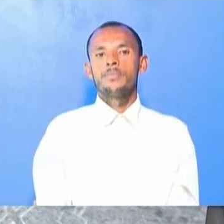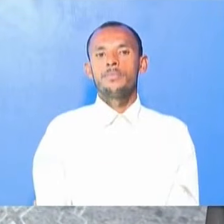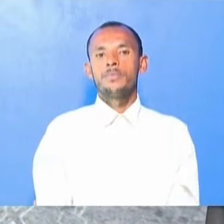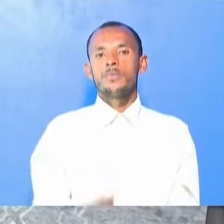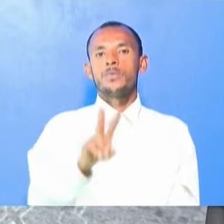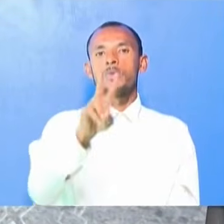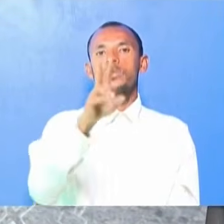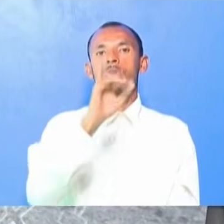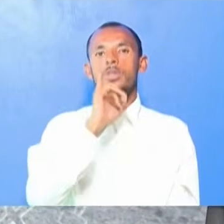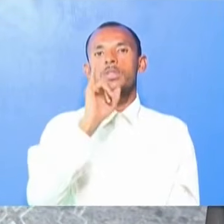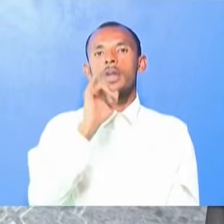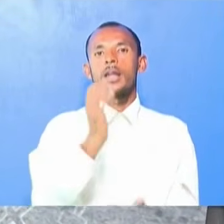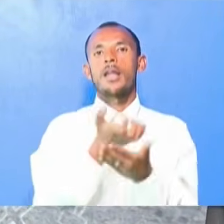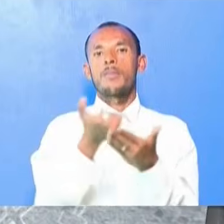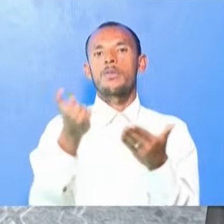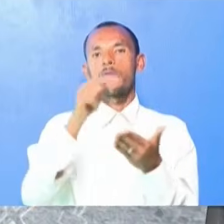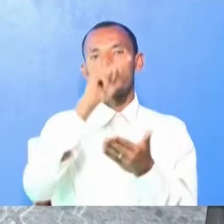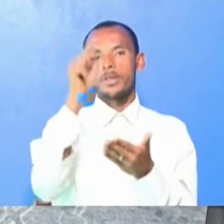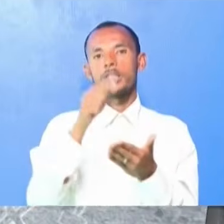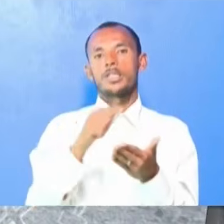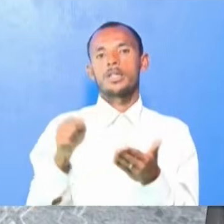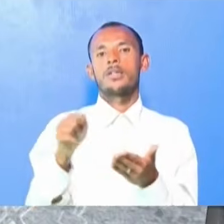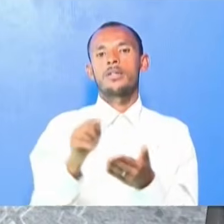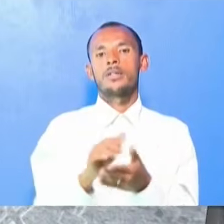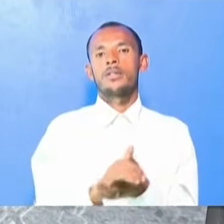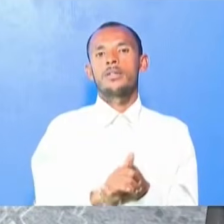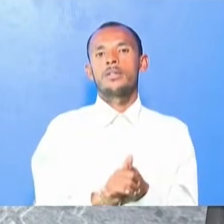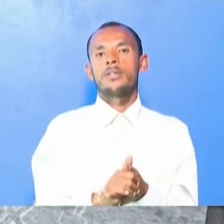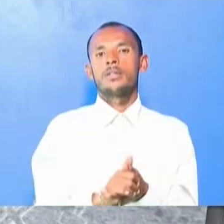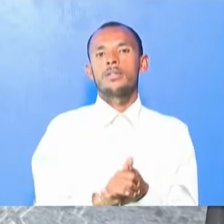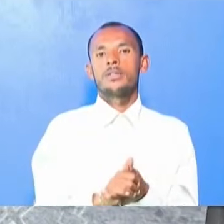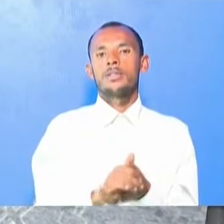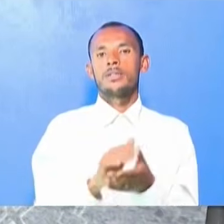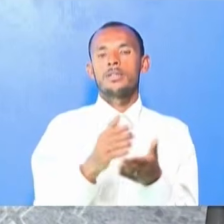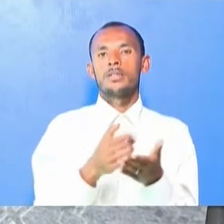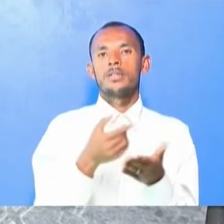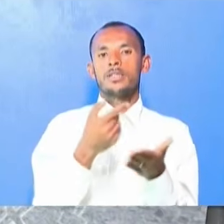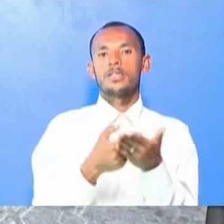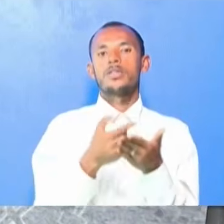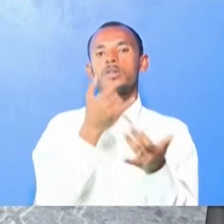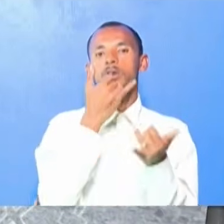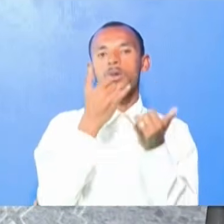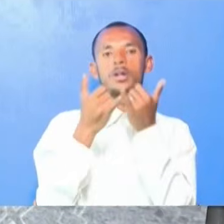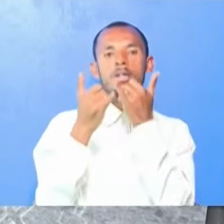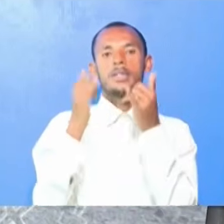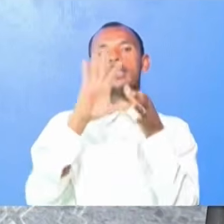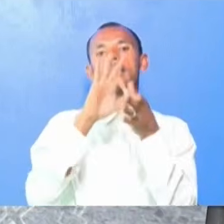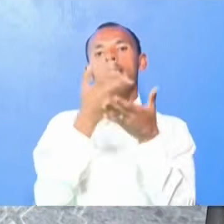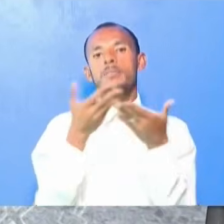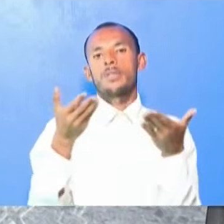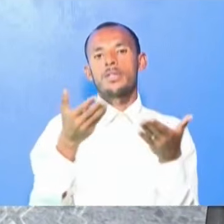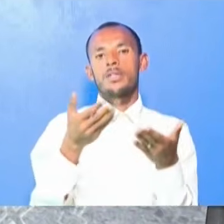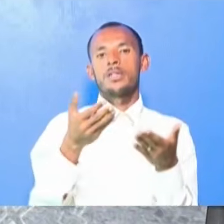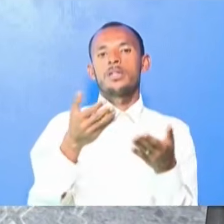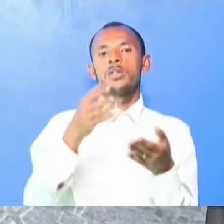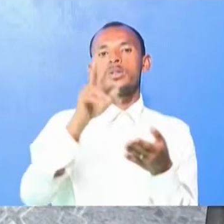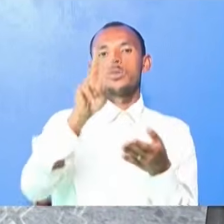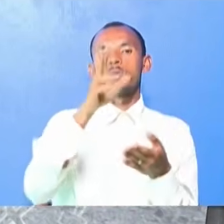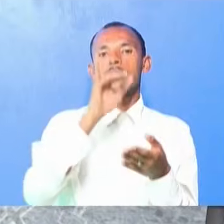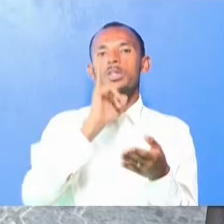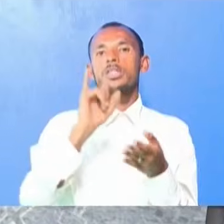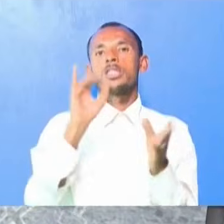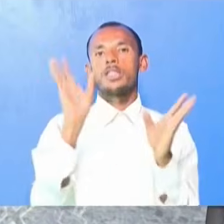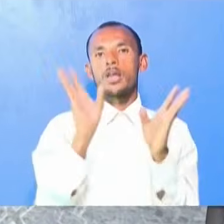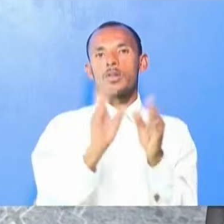2 is not an element of integer, it says here. This is a wrong statement. Since 2 is in set of integer,